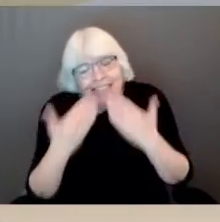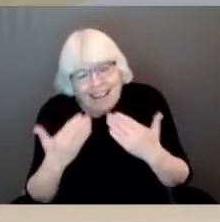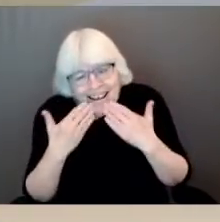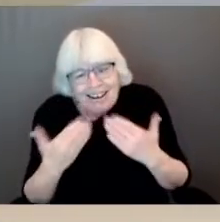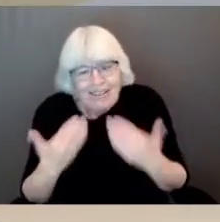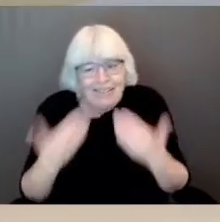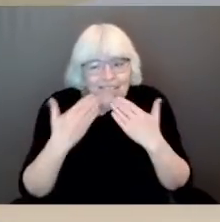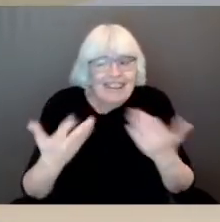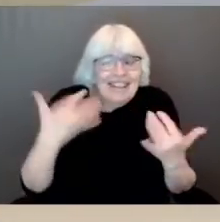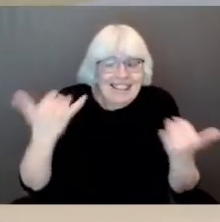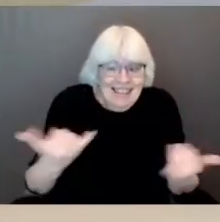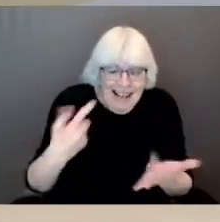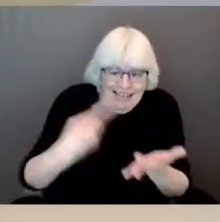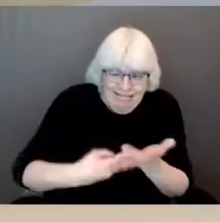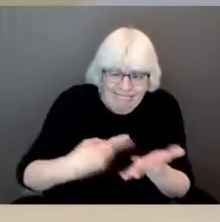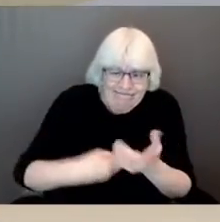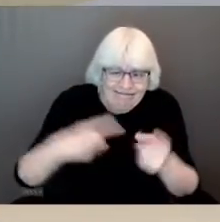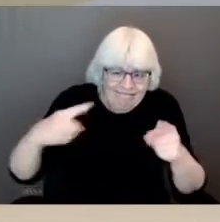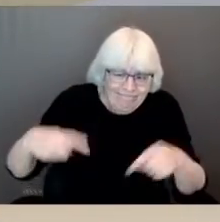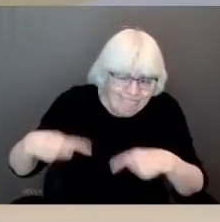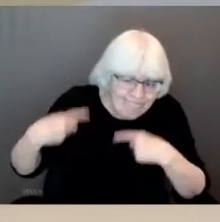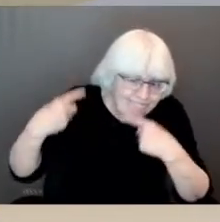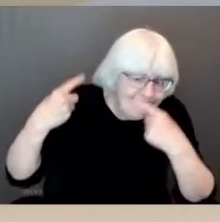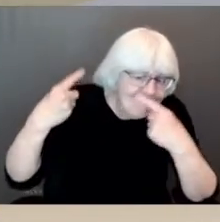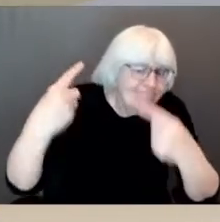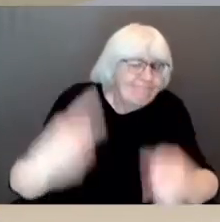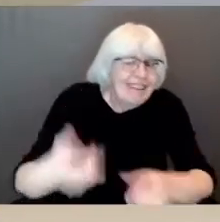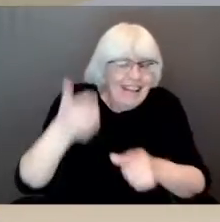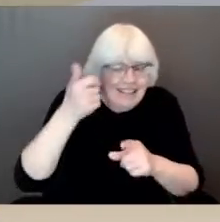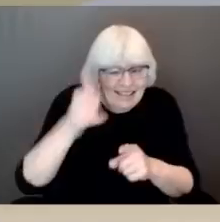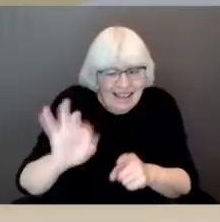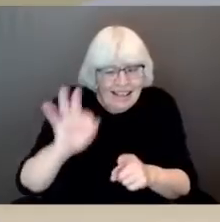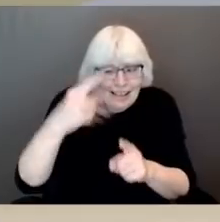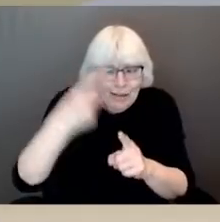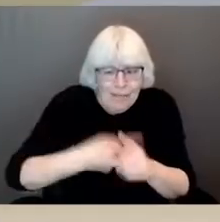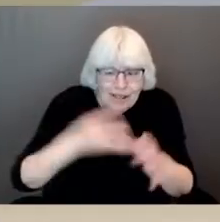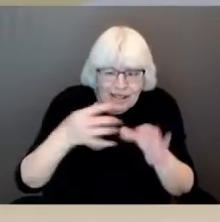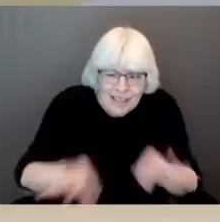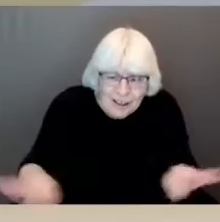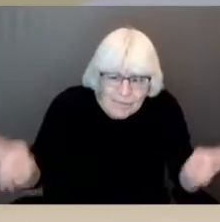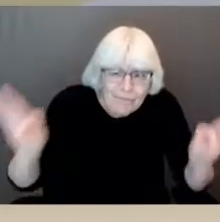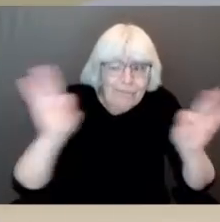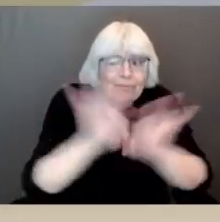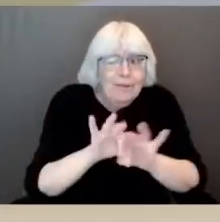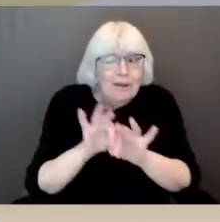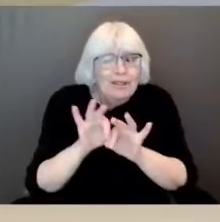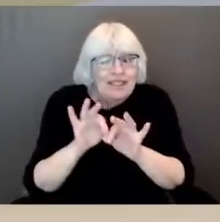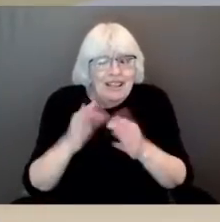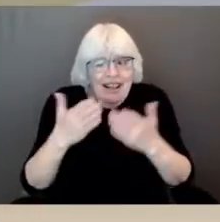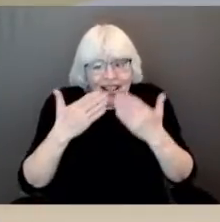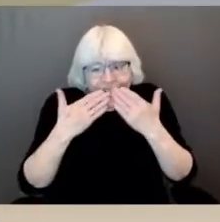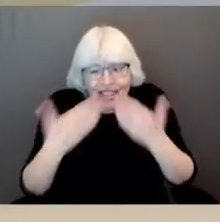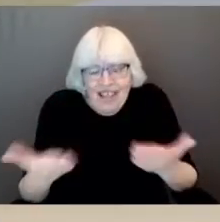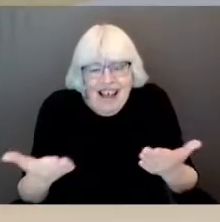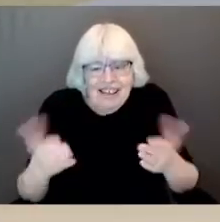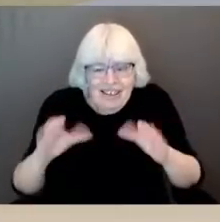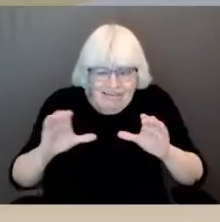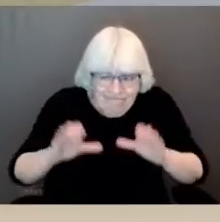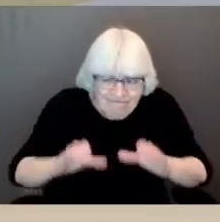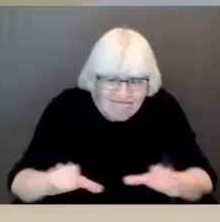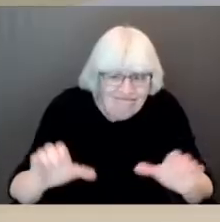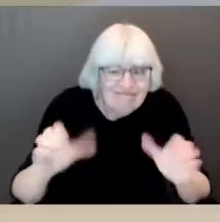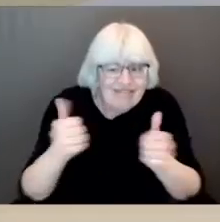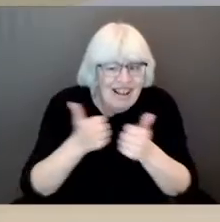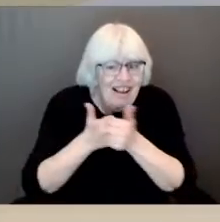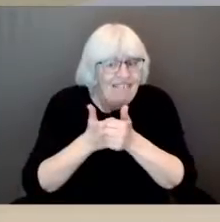important it is. We're also reminded that what each of us is doing every day by following public health measures is not just for